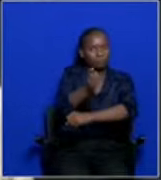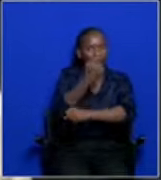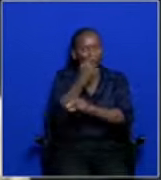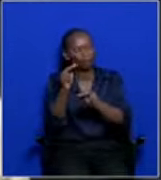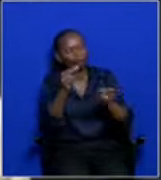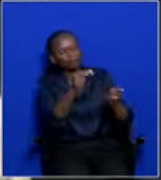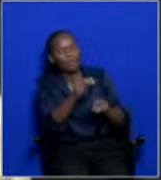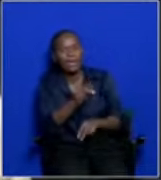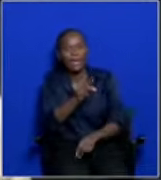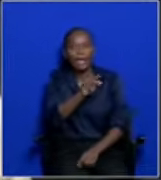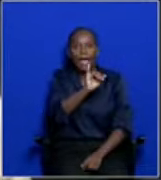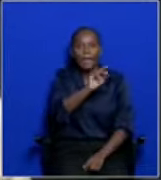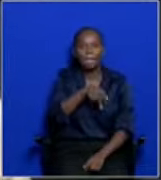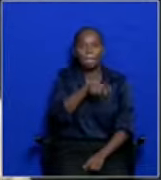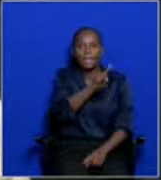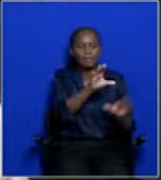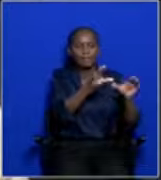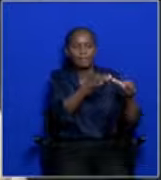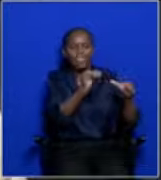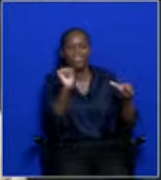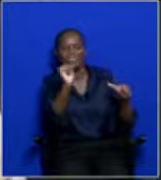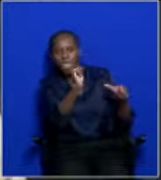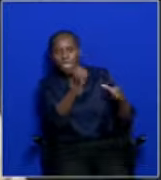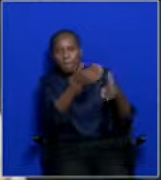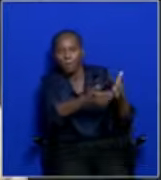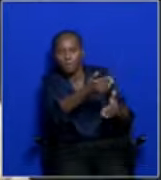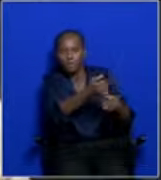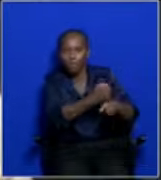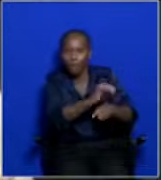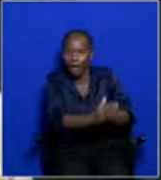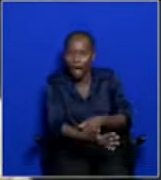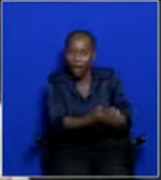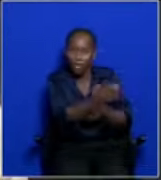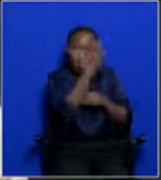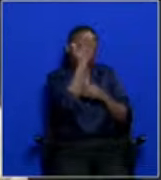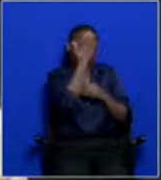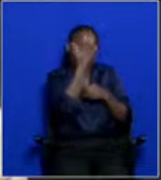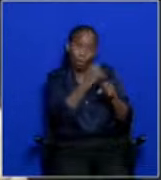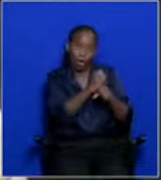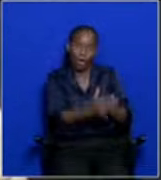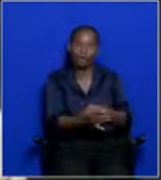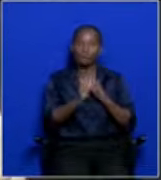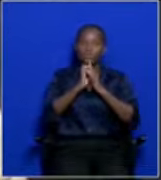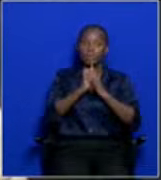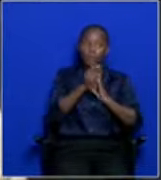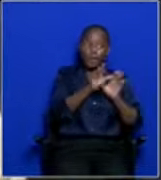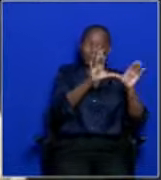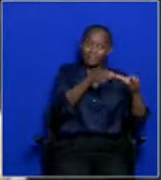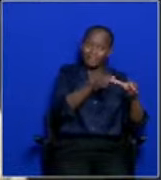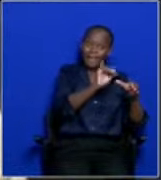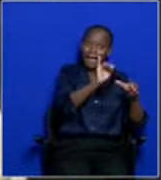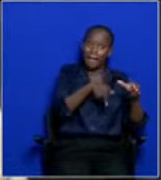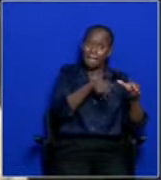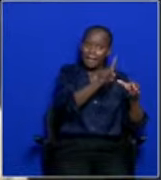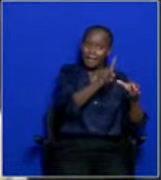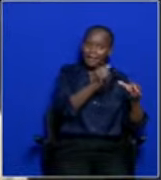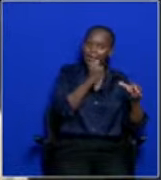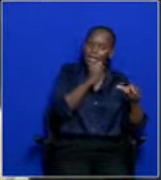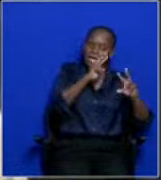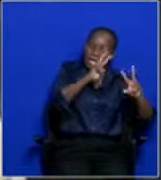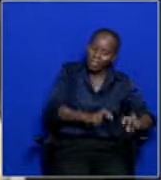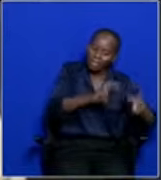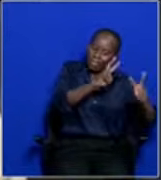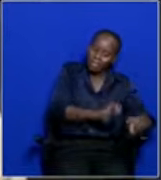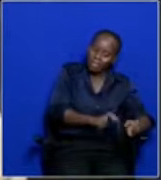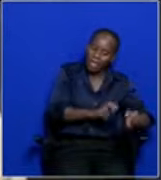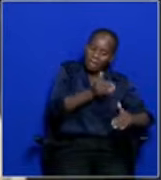such as this, that when you're conducting an investigation, this is how it plays out, as in they will not